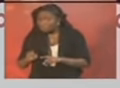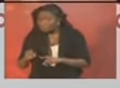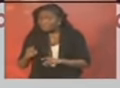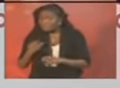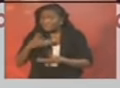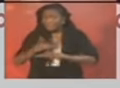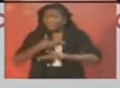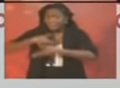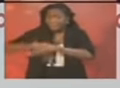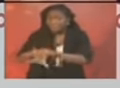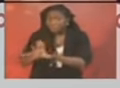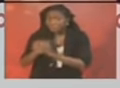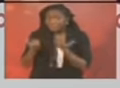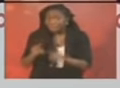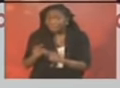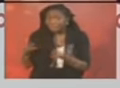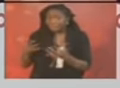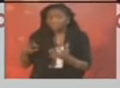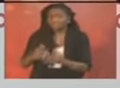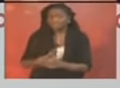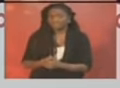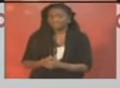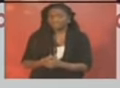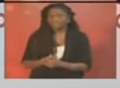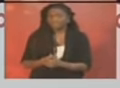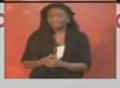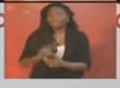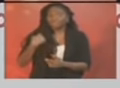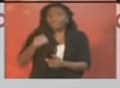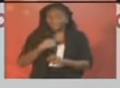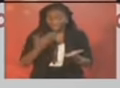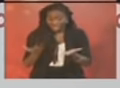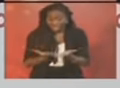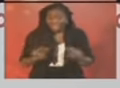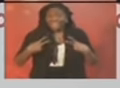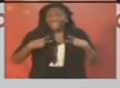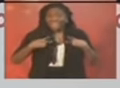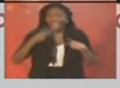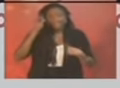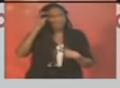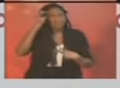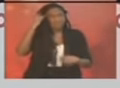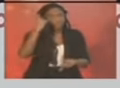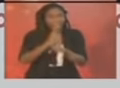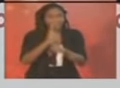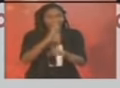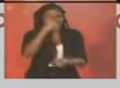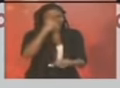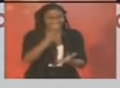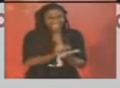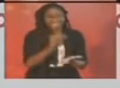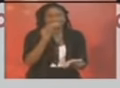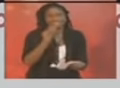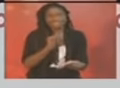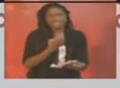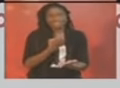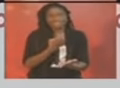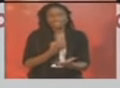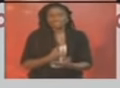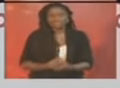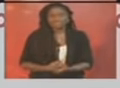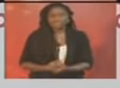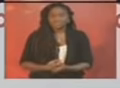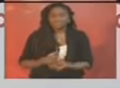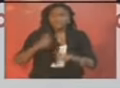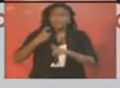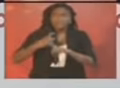on the continued, updated scientific evidence. This information has evolved several times over